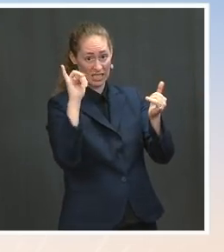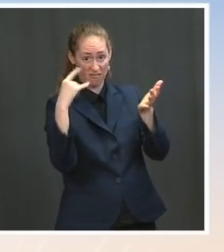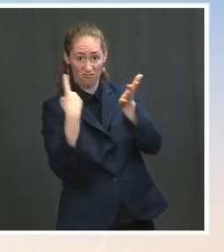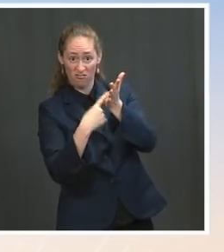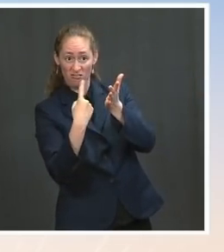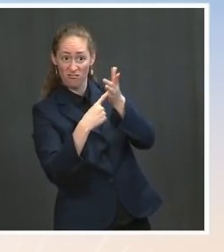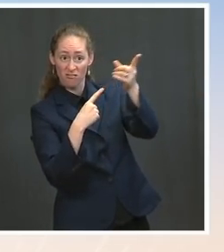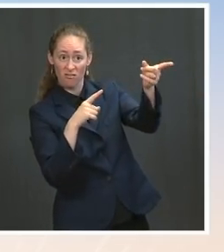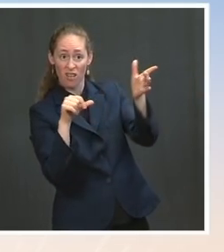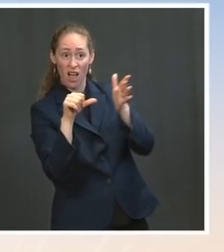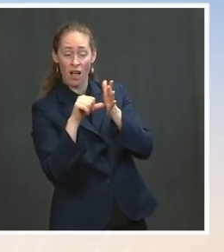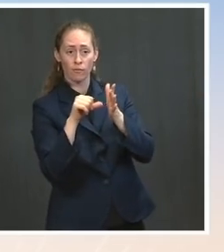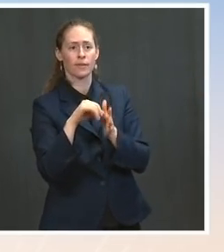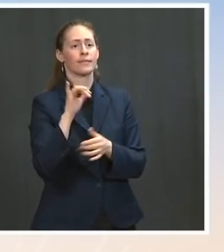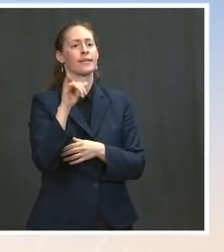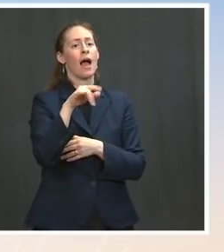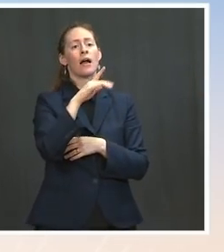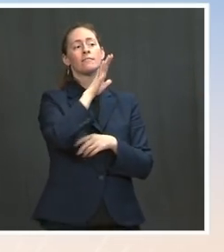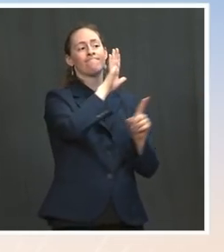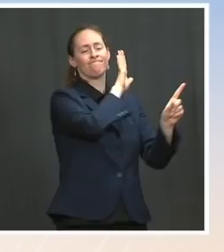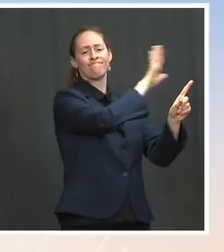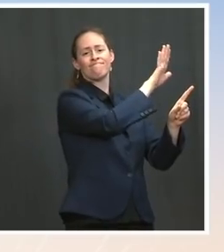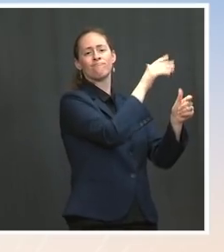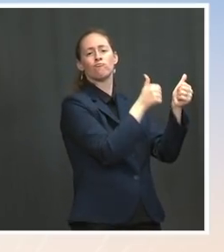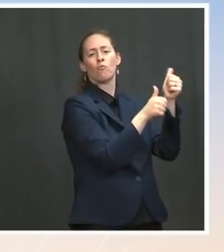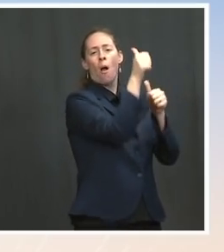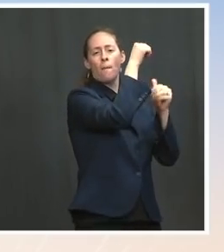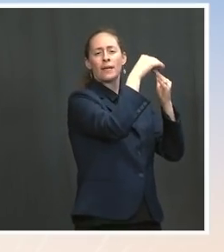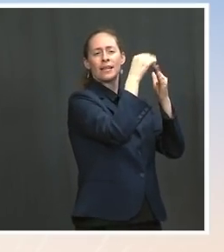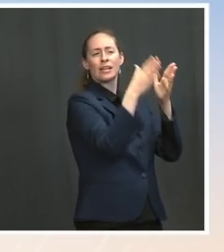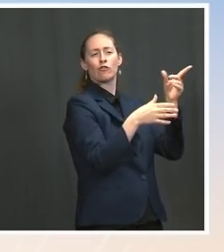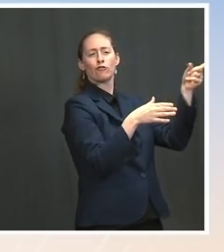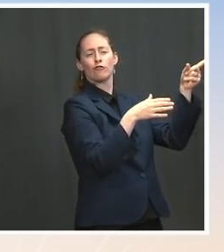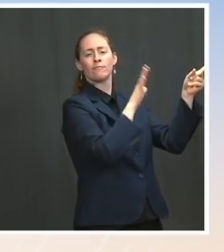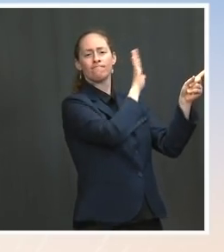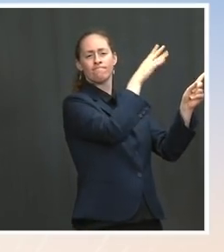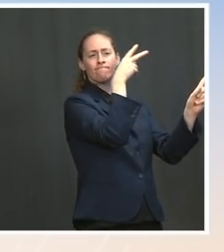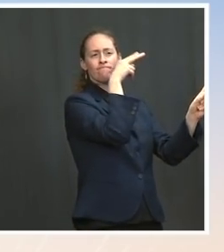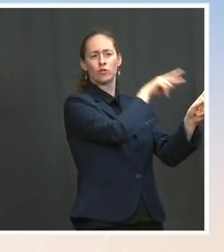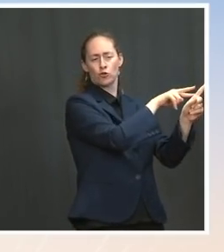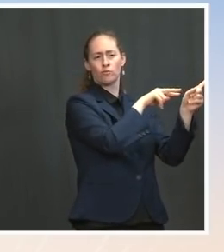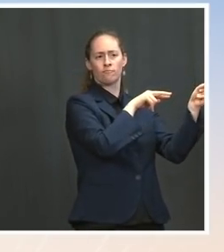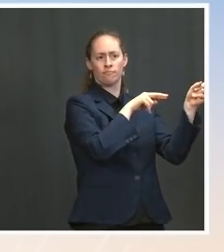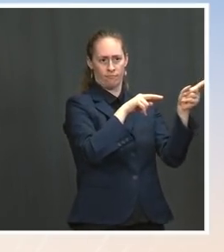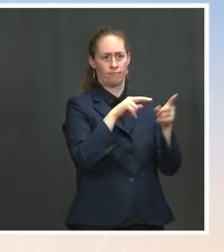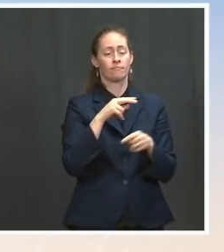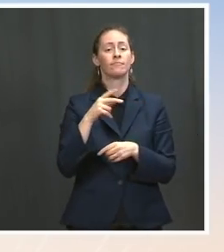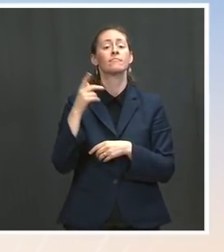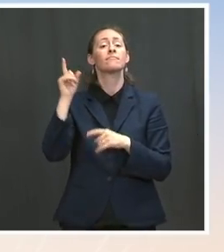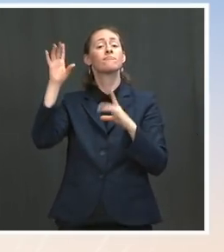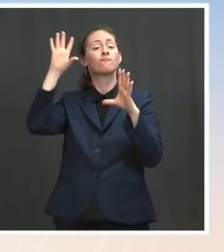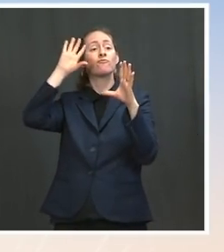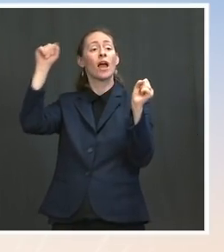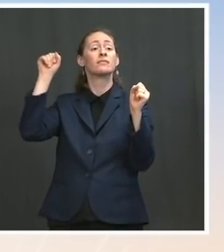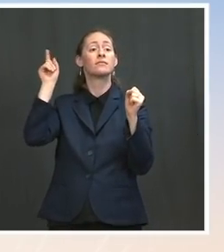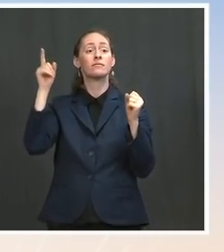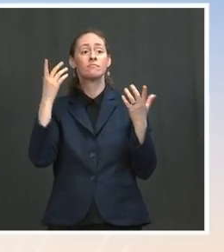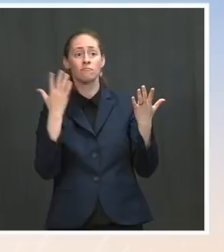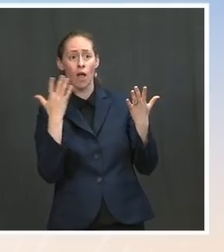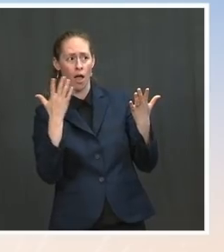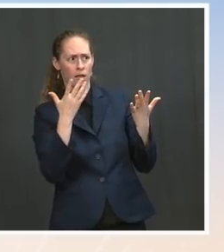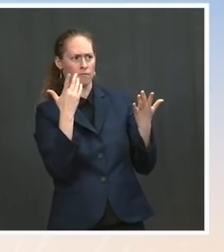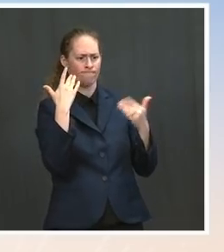position. And what our responsibility is, and the responsibility of President Biden, is to act in the interest of the United States. And our view is